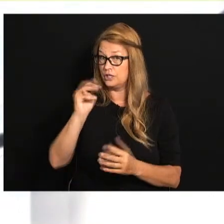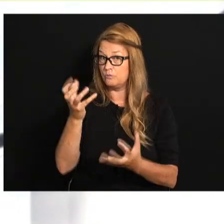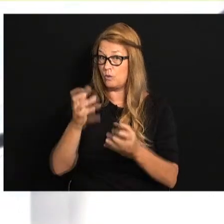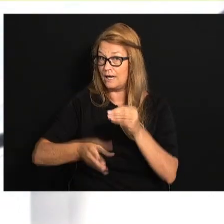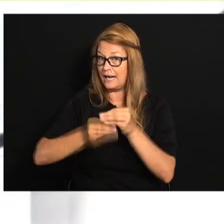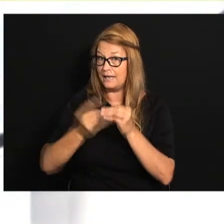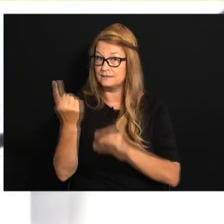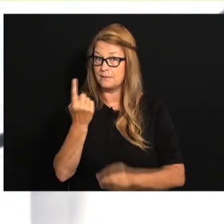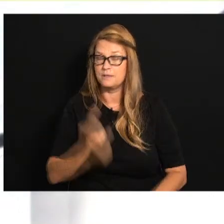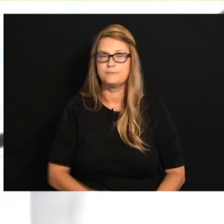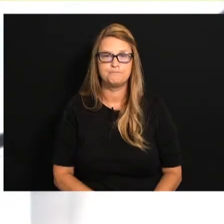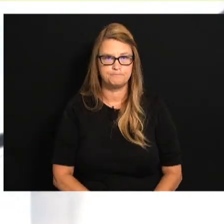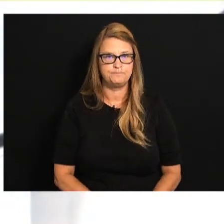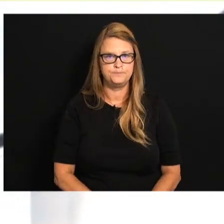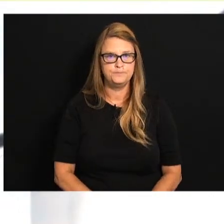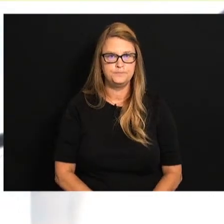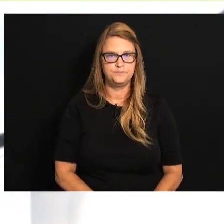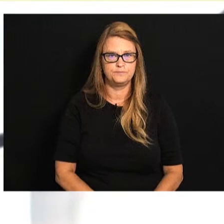add.